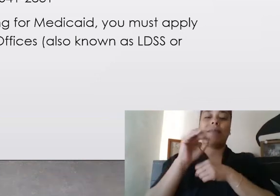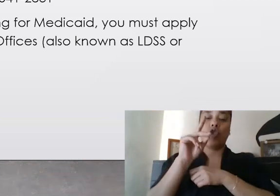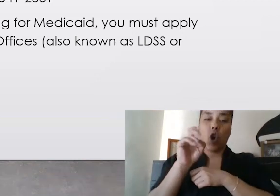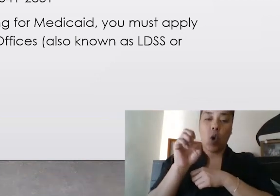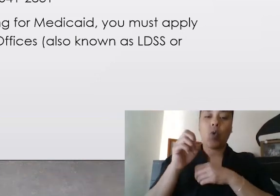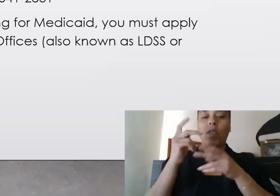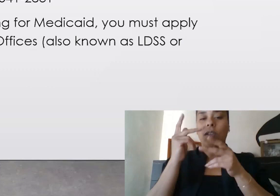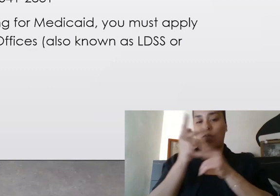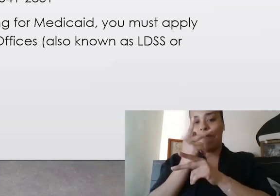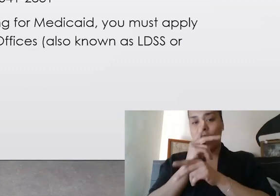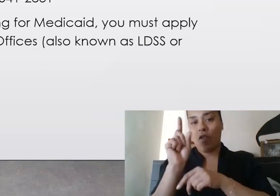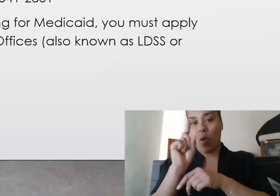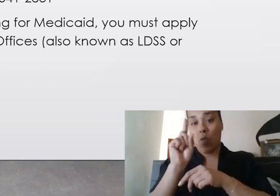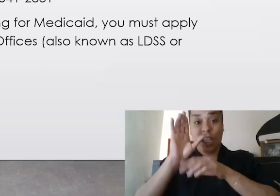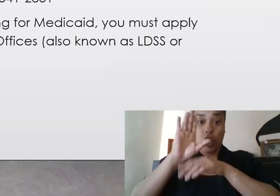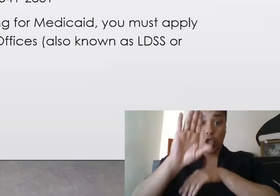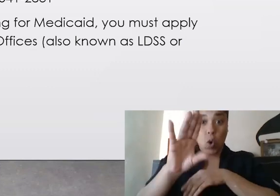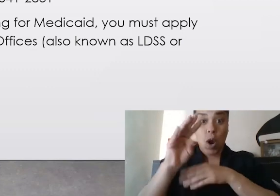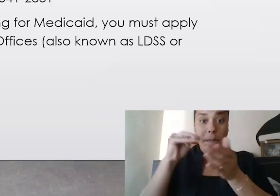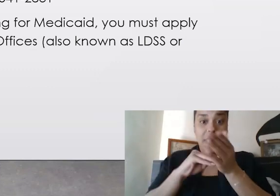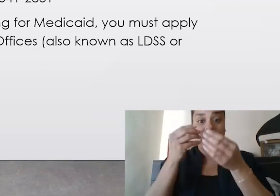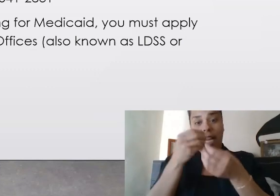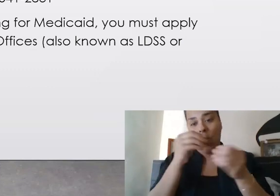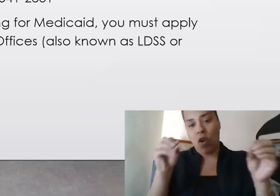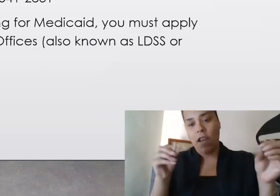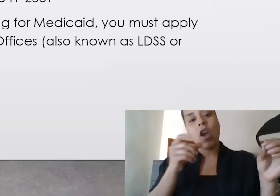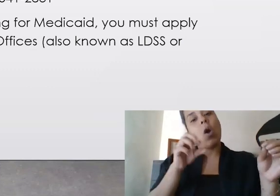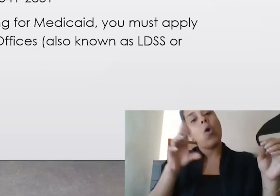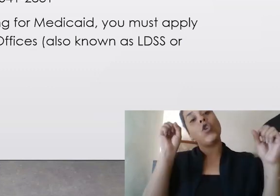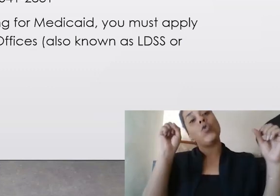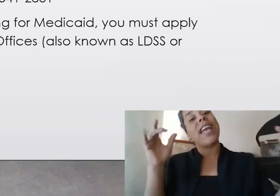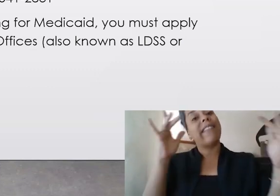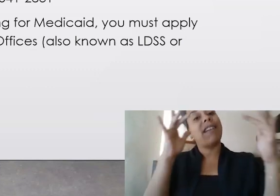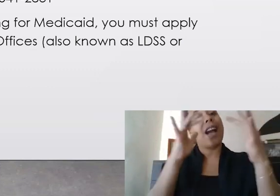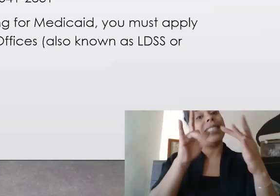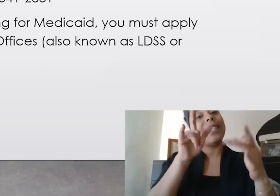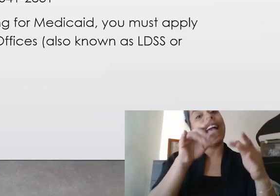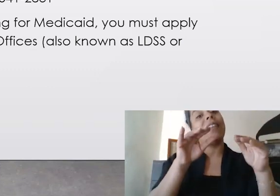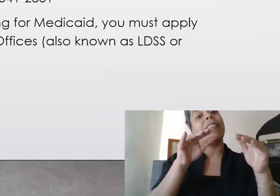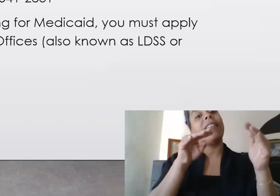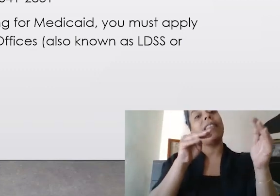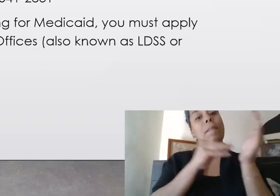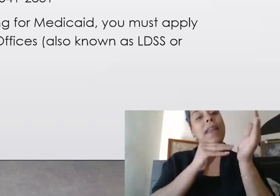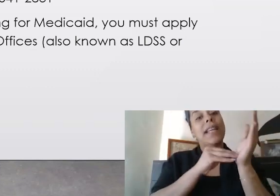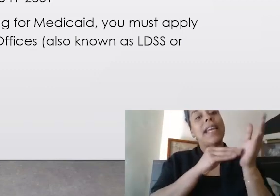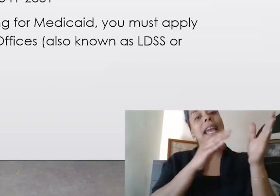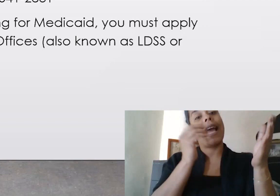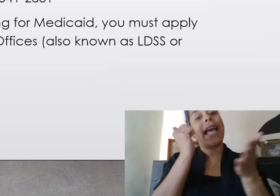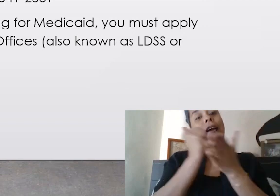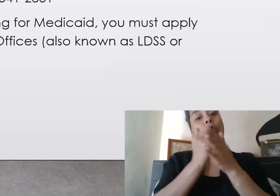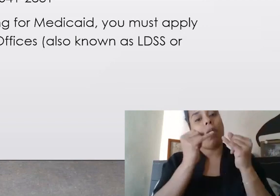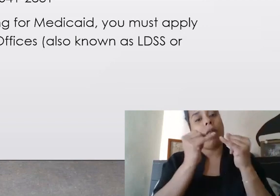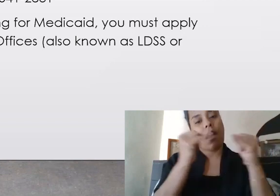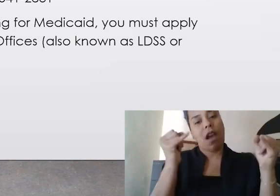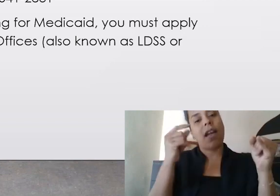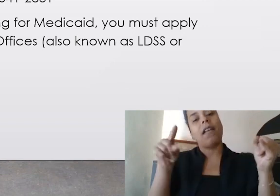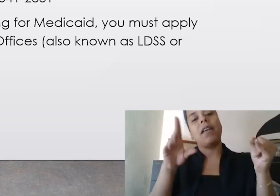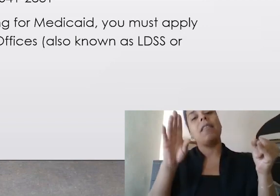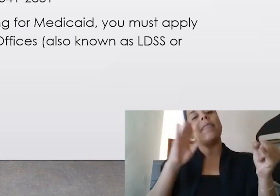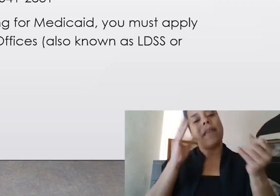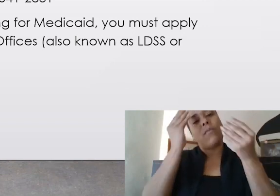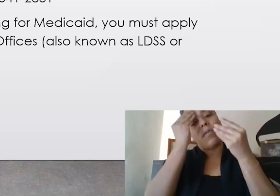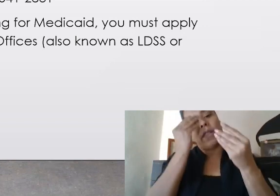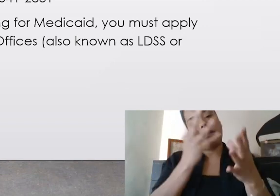is, or you can contact the local Medicaid helpline and they will let you know where your